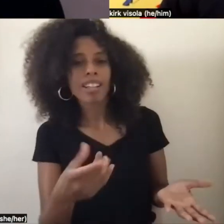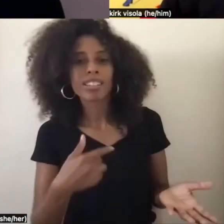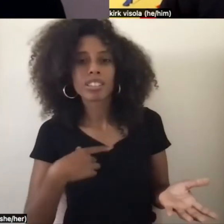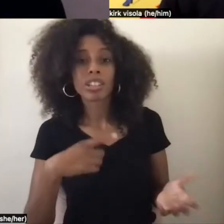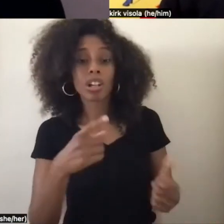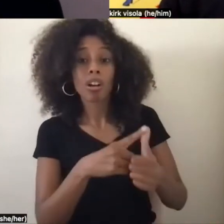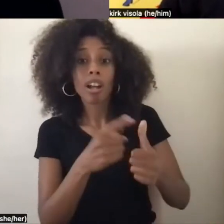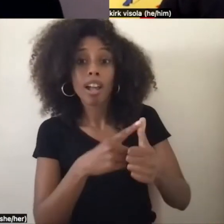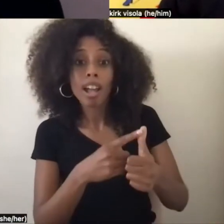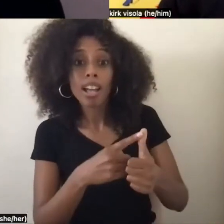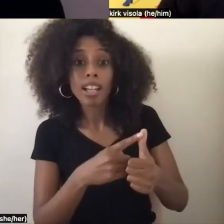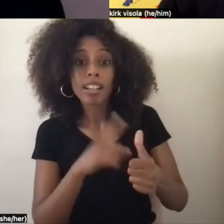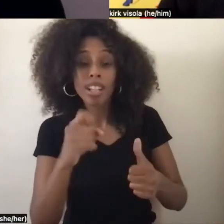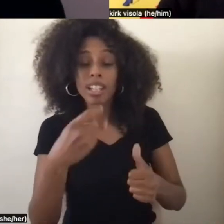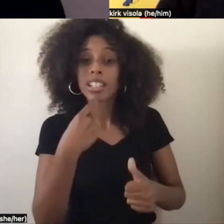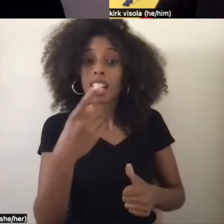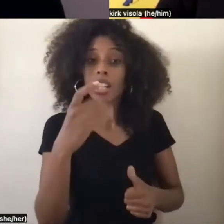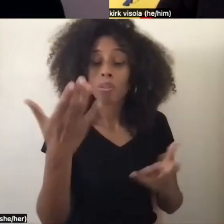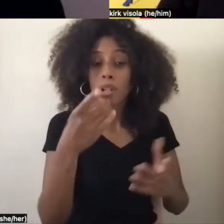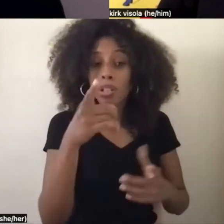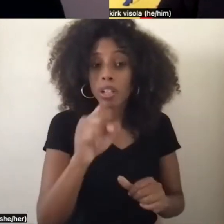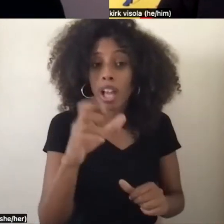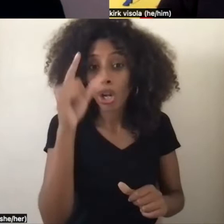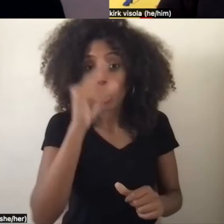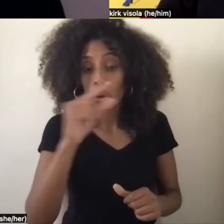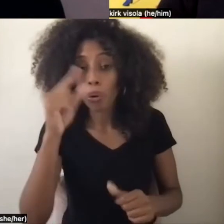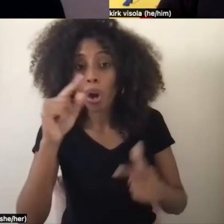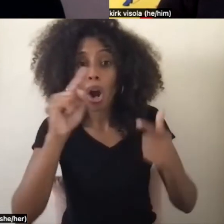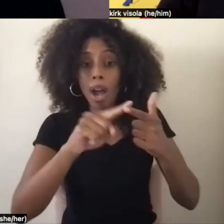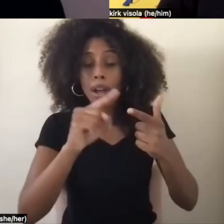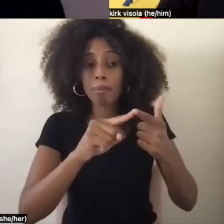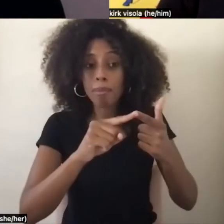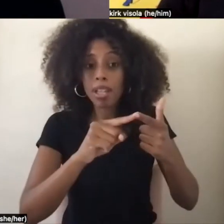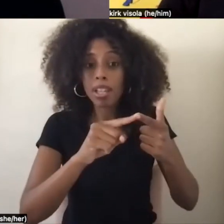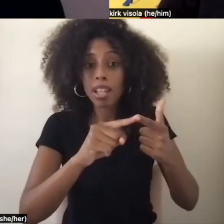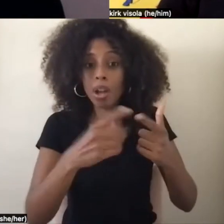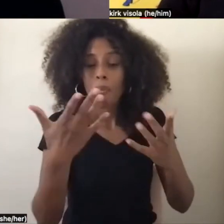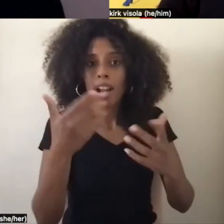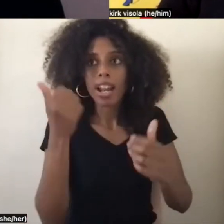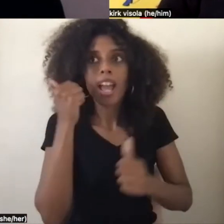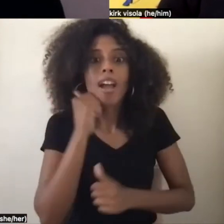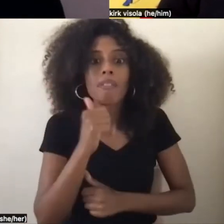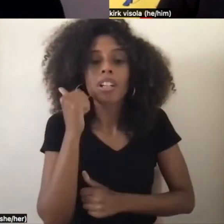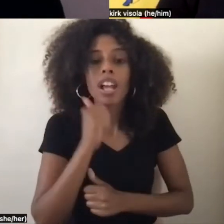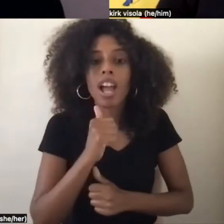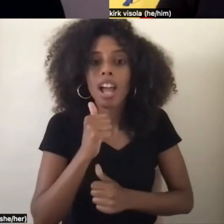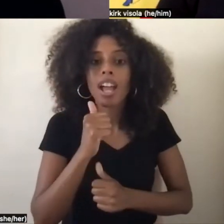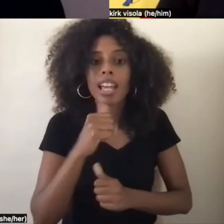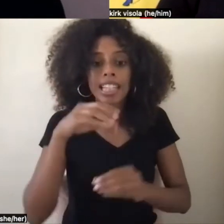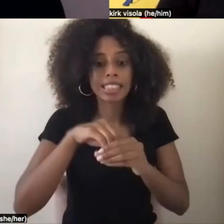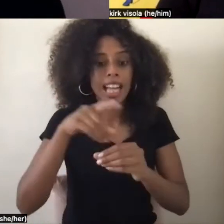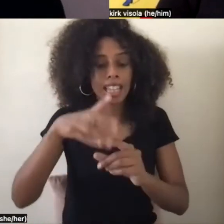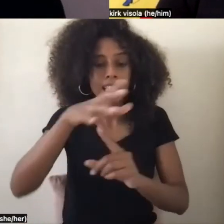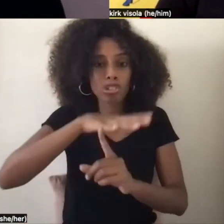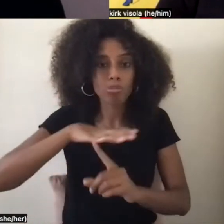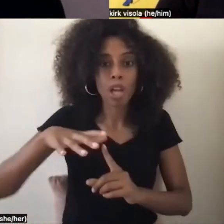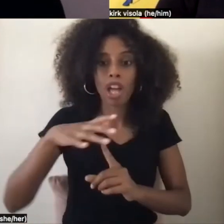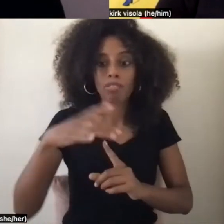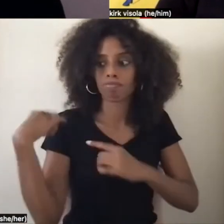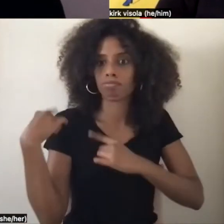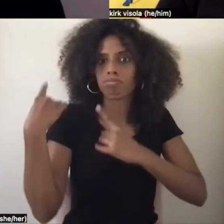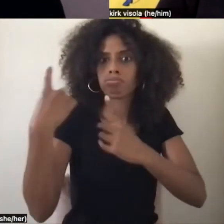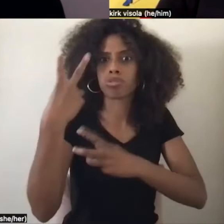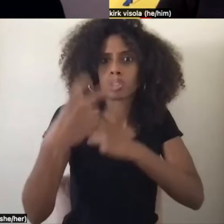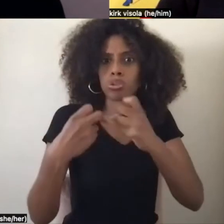Google, and B, what's been talked about literally every day in this space for the last 2 years,